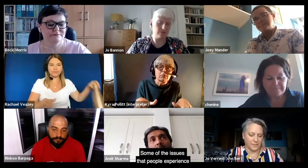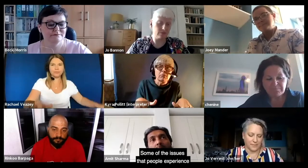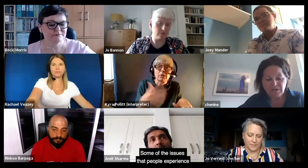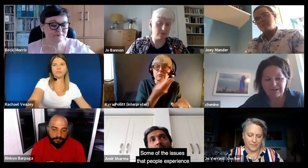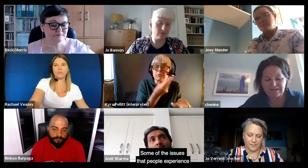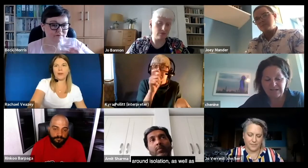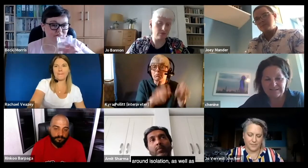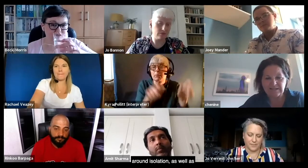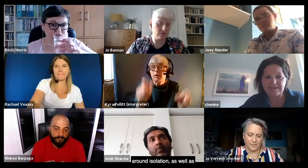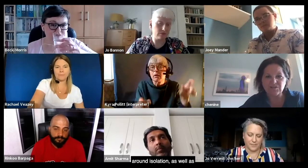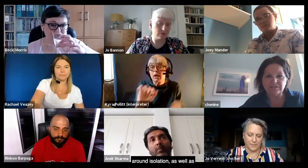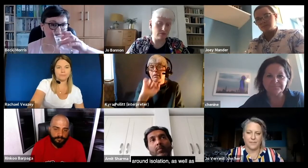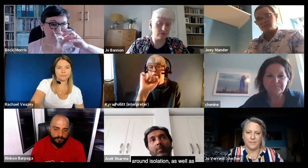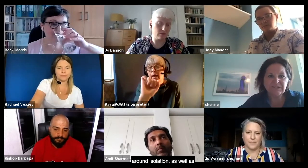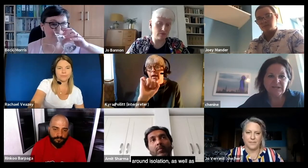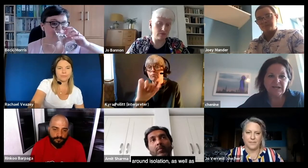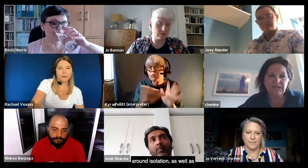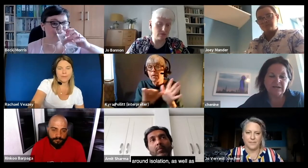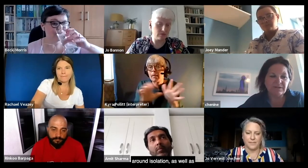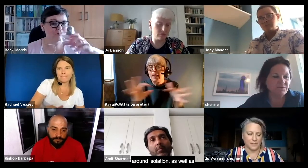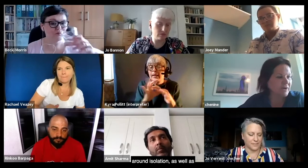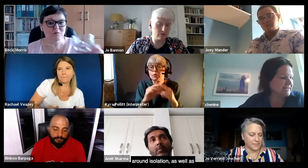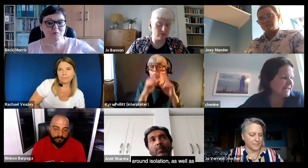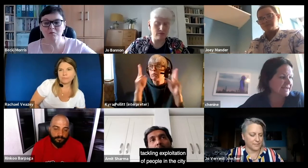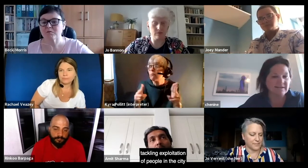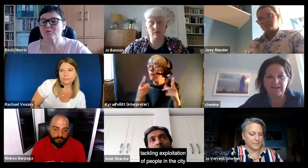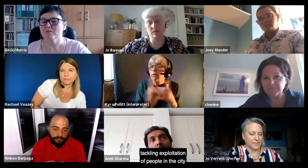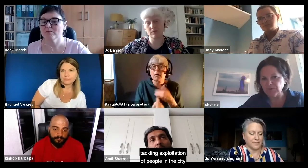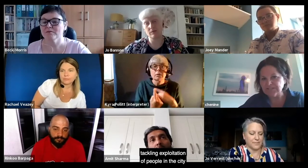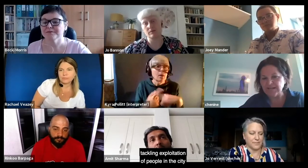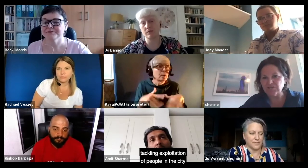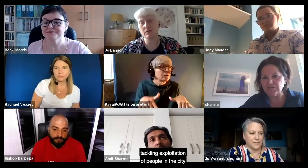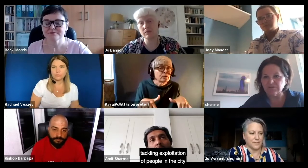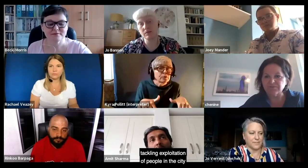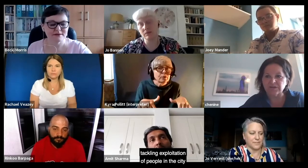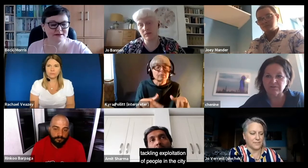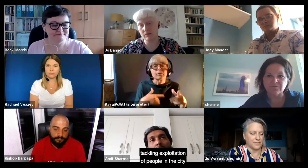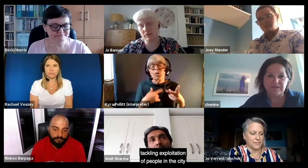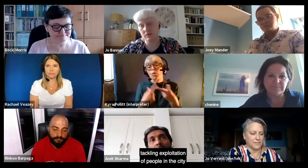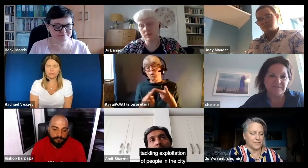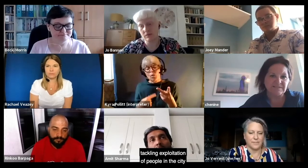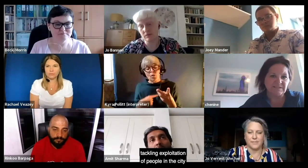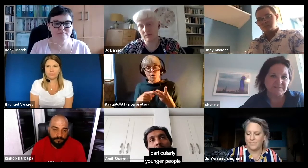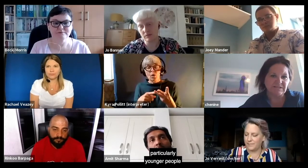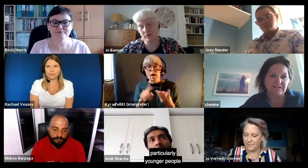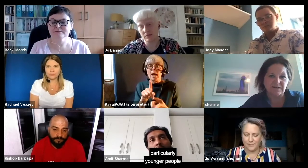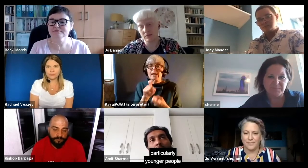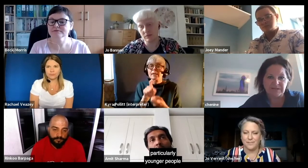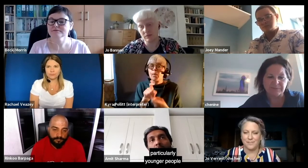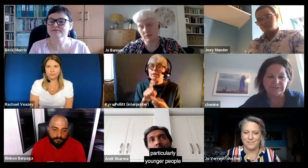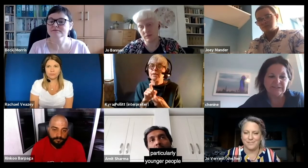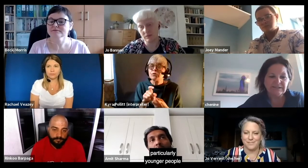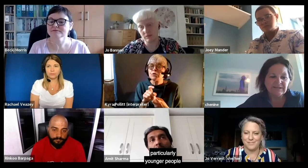experience around isolation, as well as tackling exploitation of people in the city, particularly